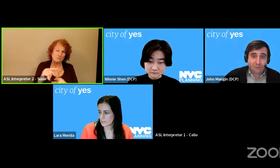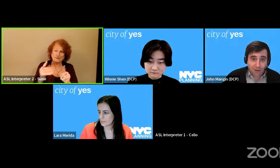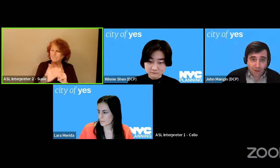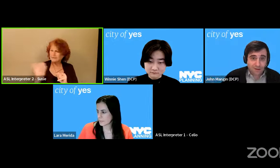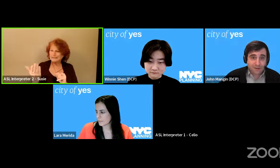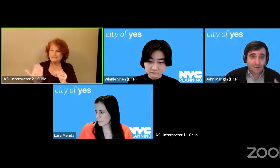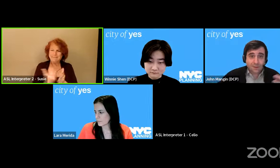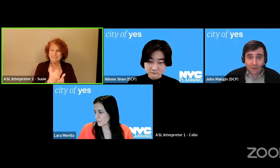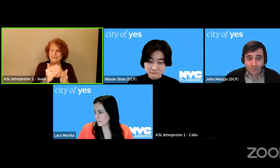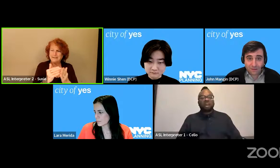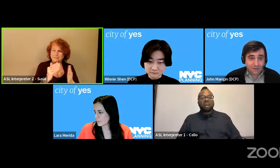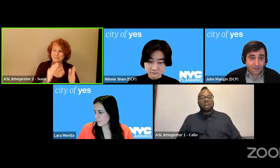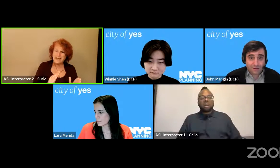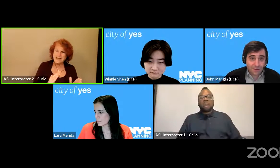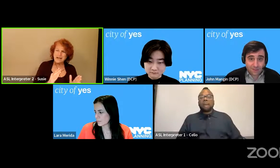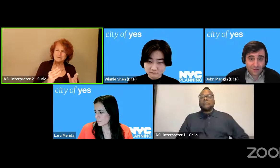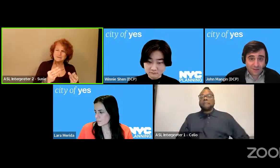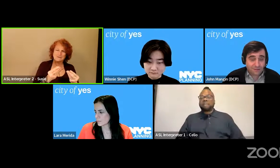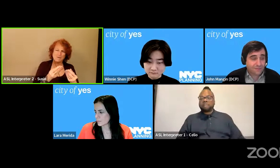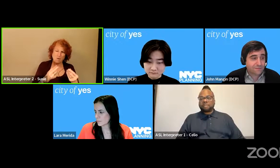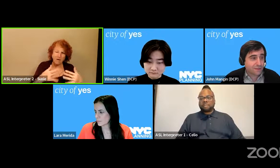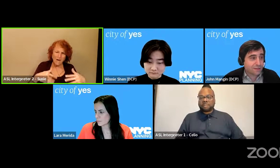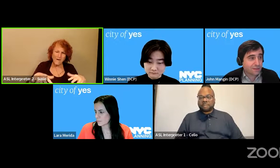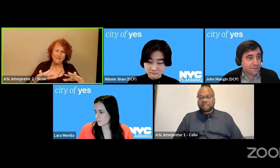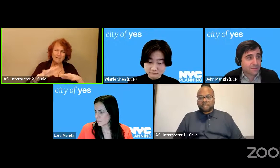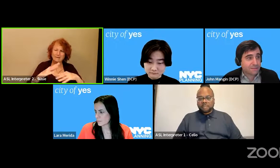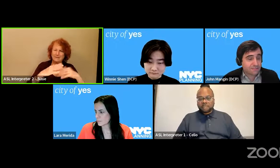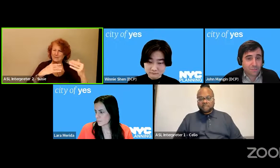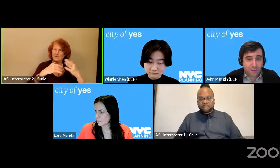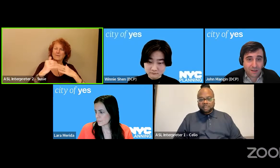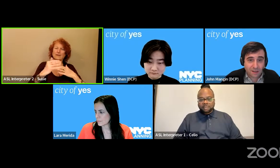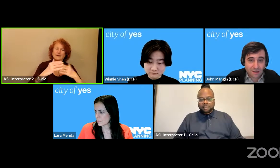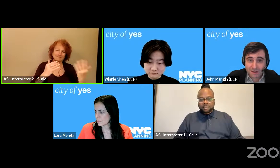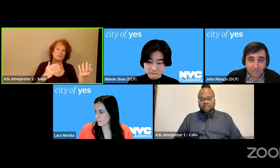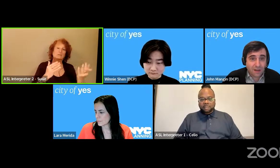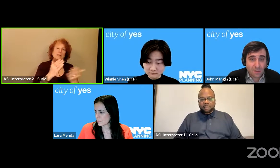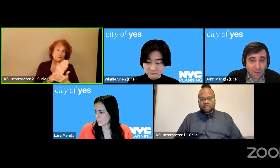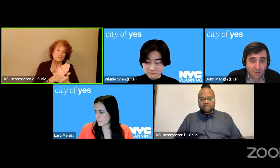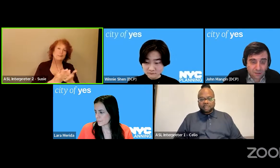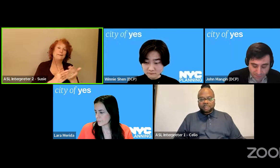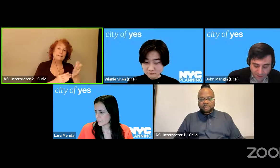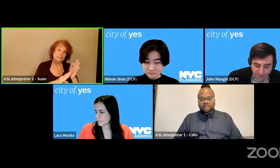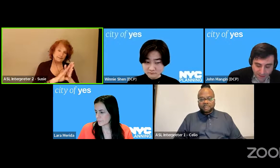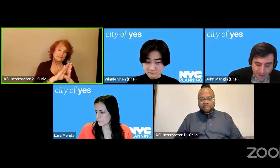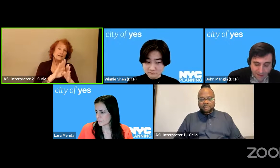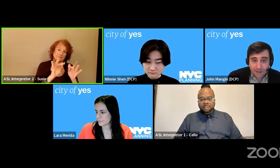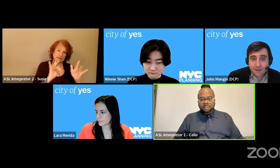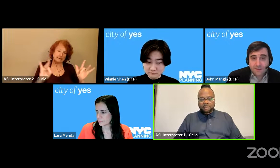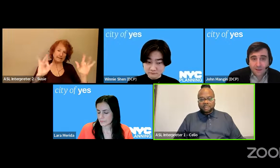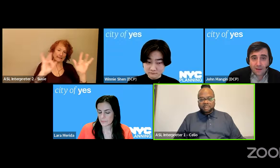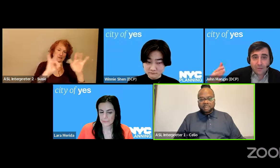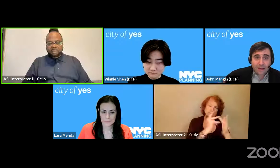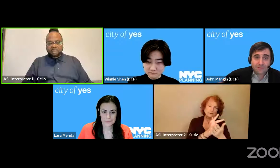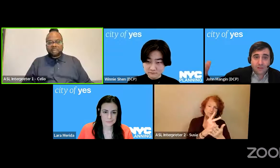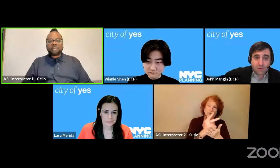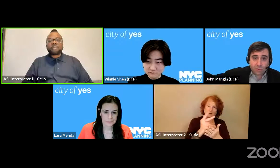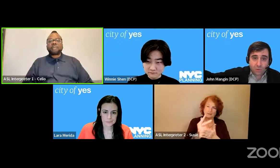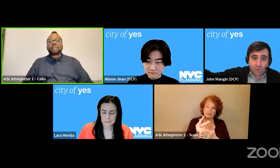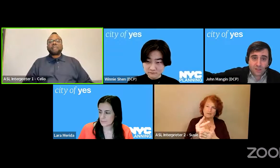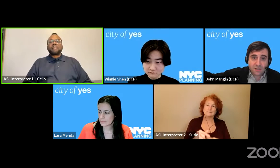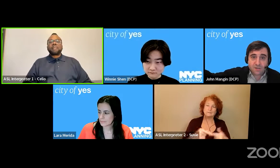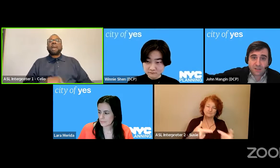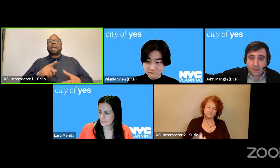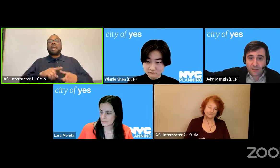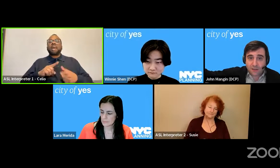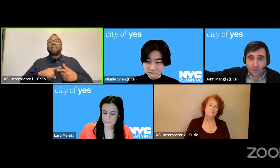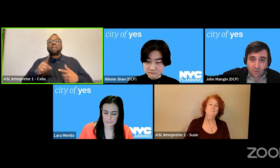or garden or whatever. There are developments that have largely empty parking lots that might want to do something like that. Then they would have to go